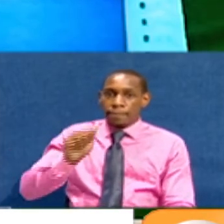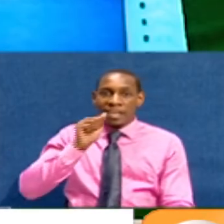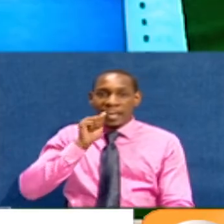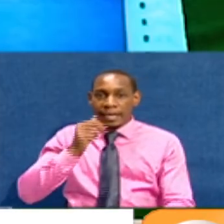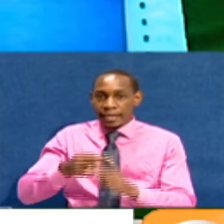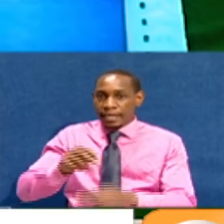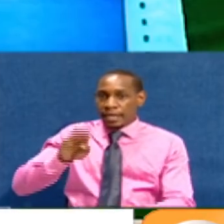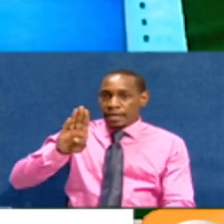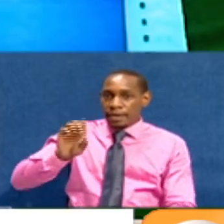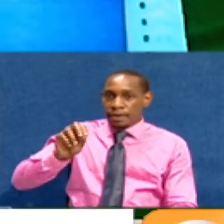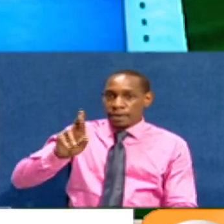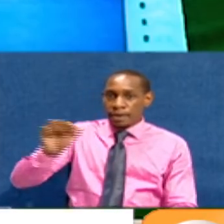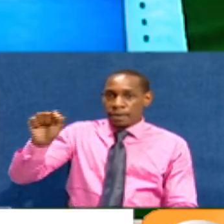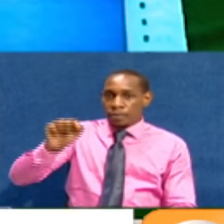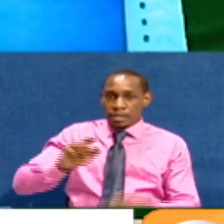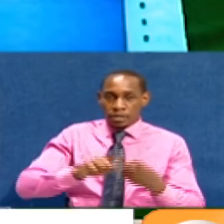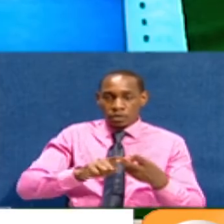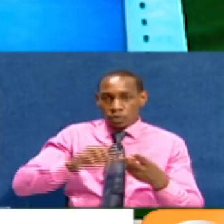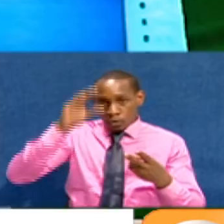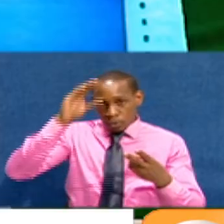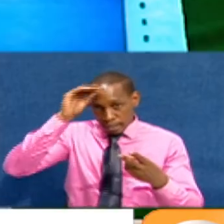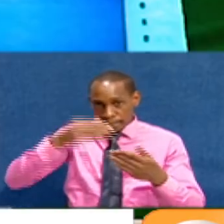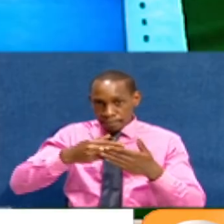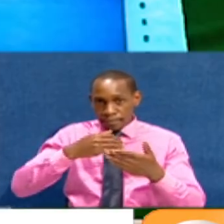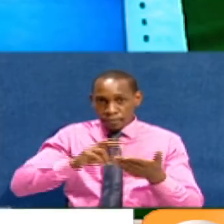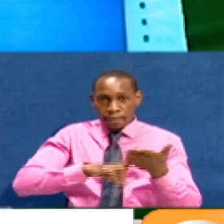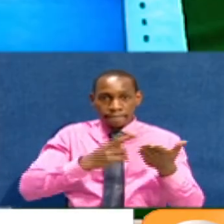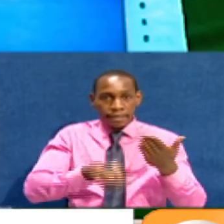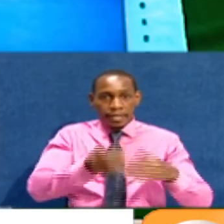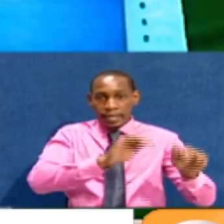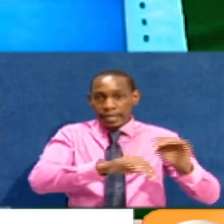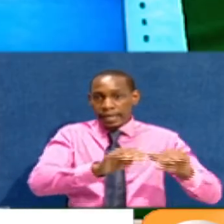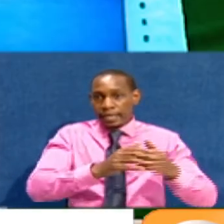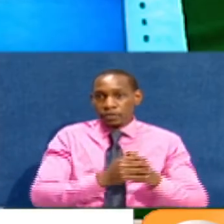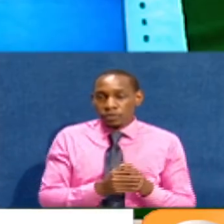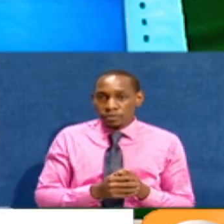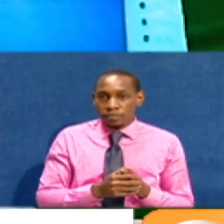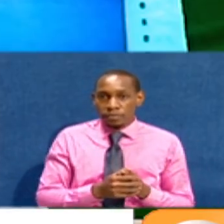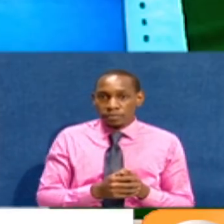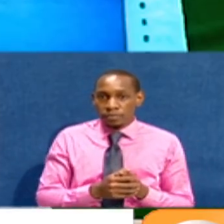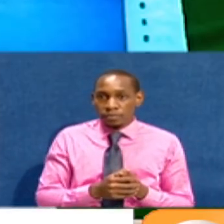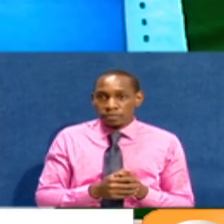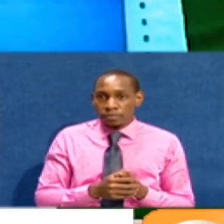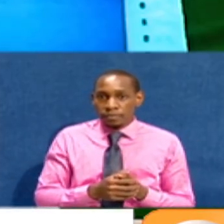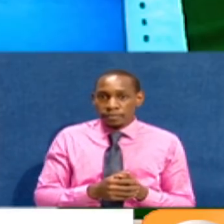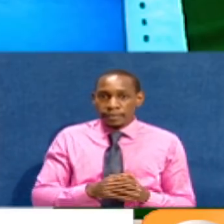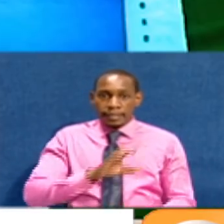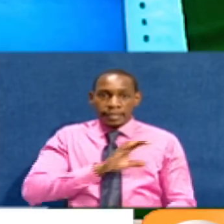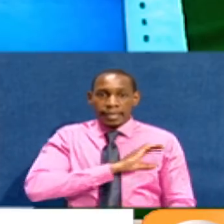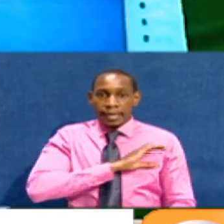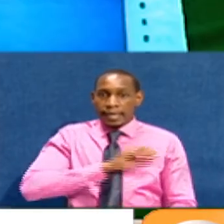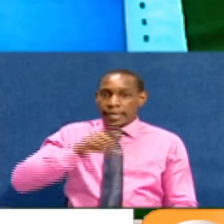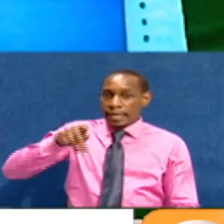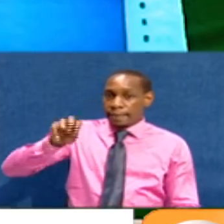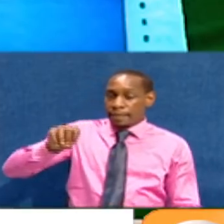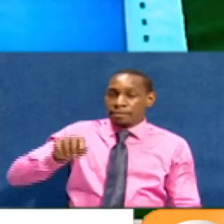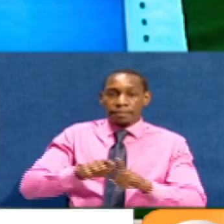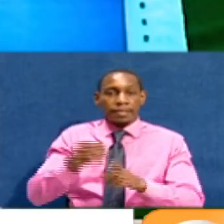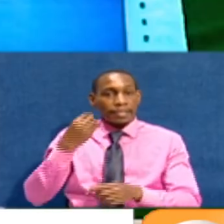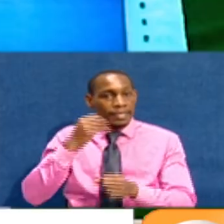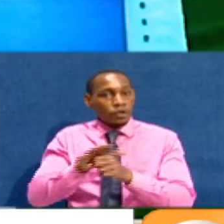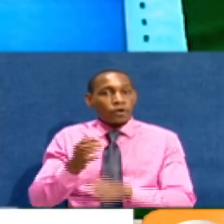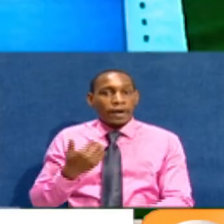UK, had it. Donald Trump, before he was defeated, had the Canadian Prime Minister. Canadian Prime Minister had